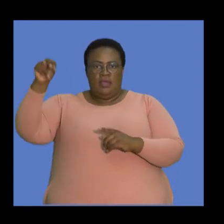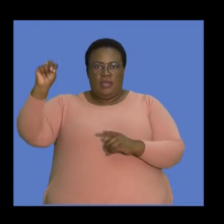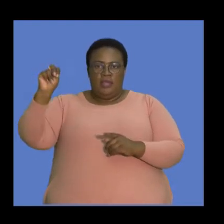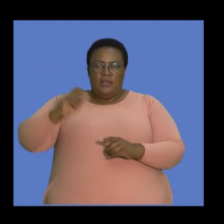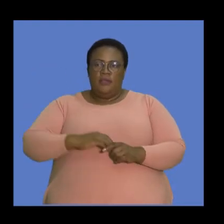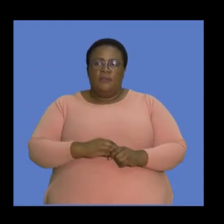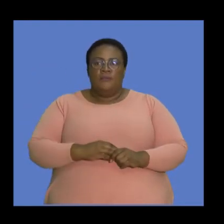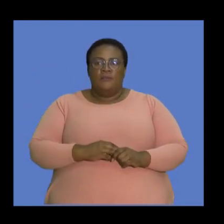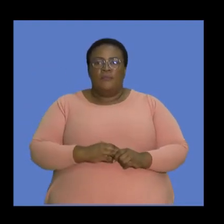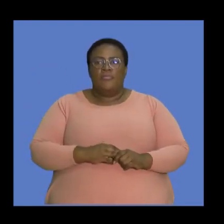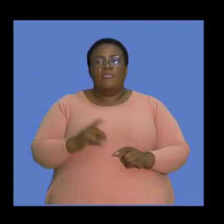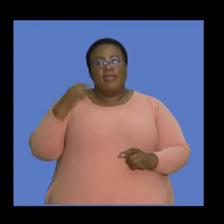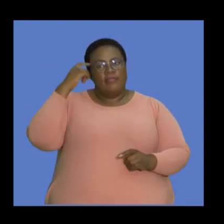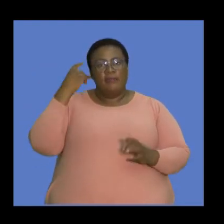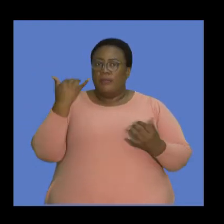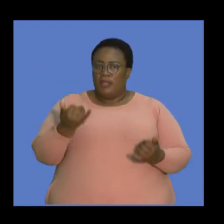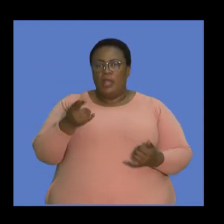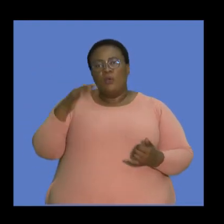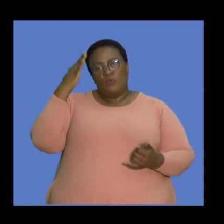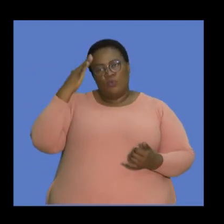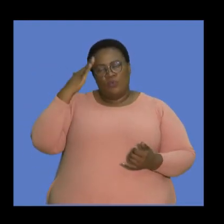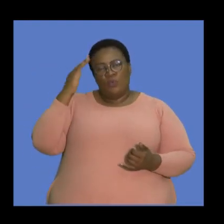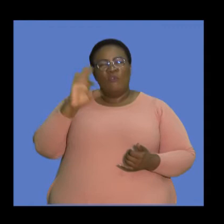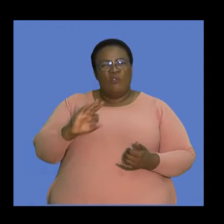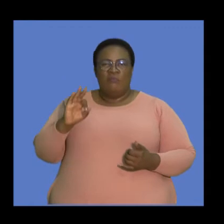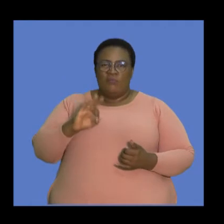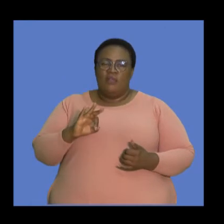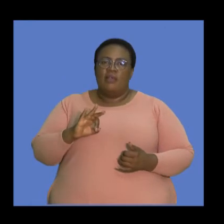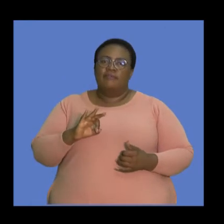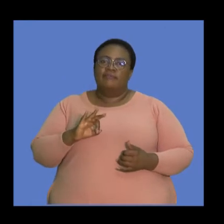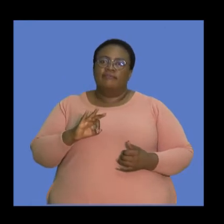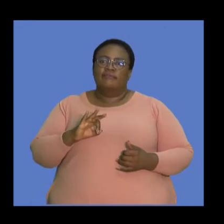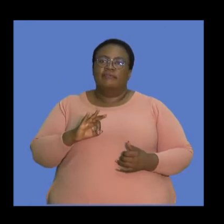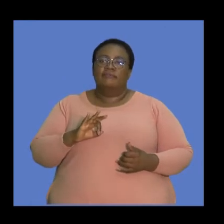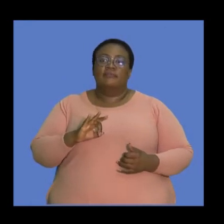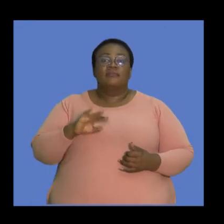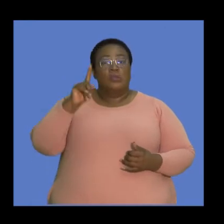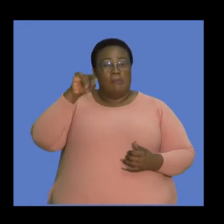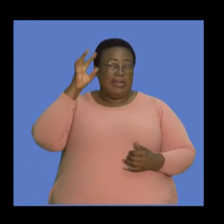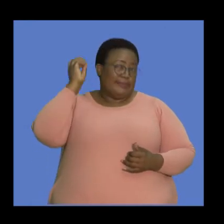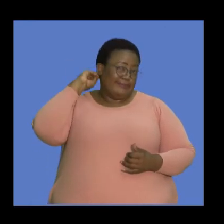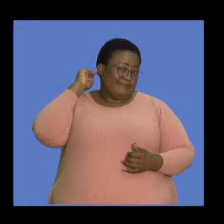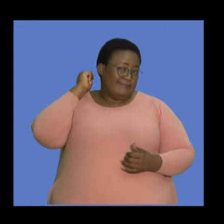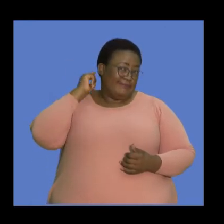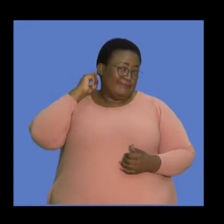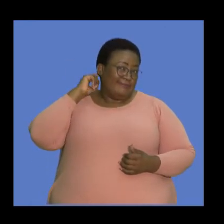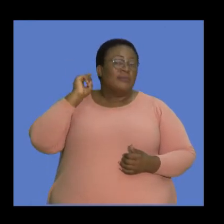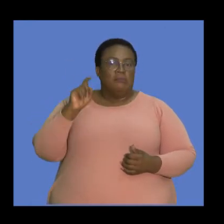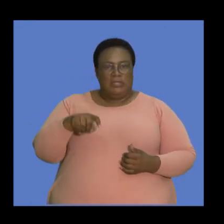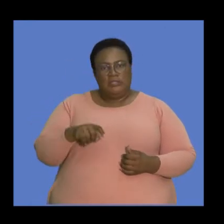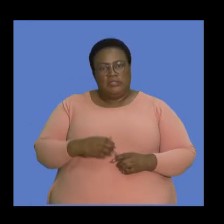to the exponent of N. And I think, guys, by now, these formulas, I keep on saying, they must really